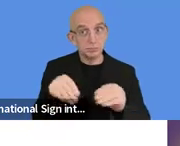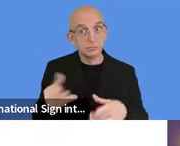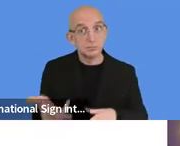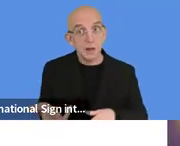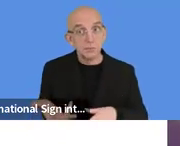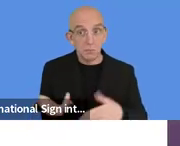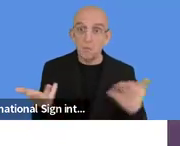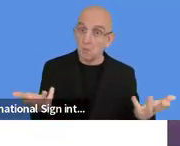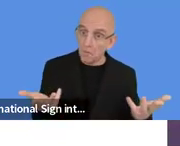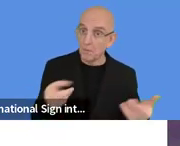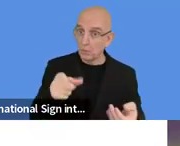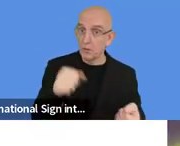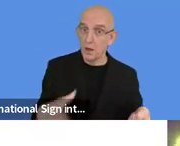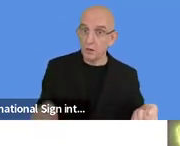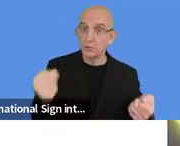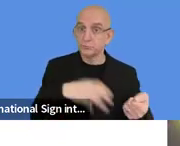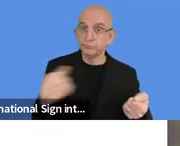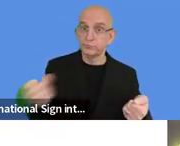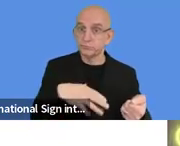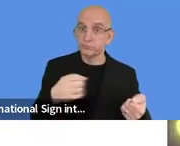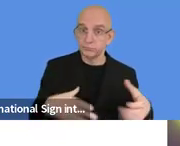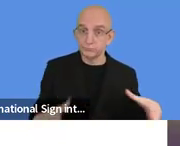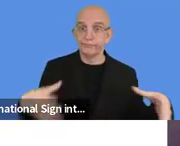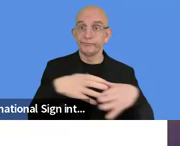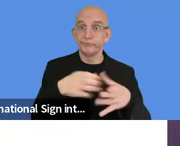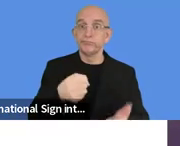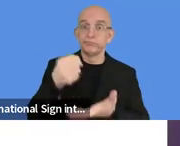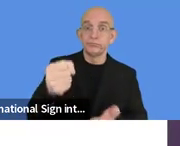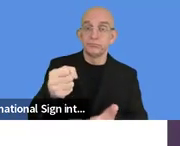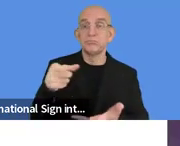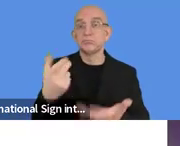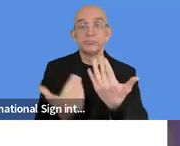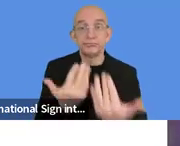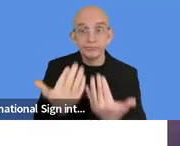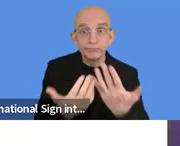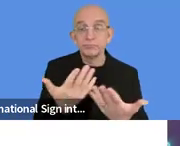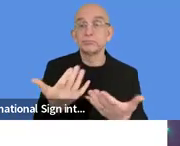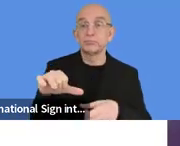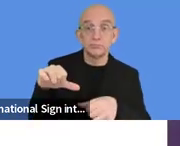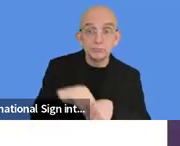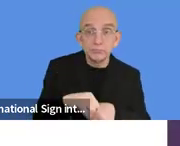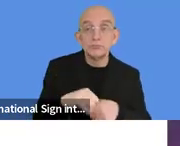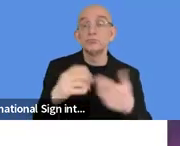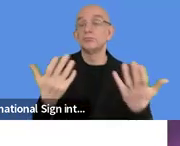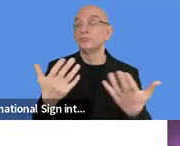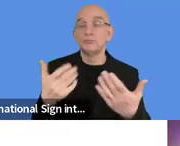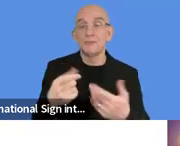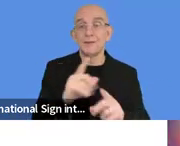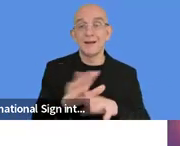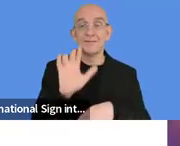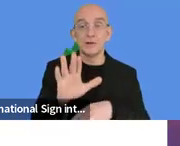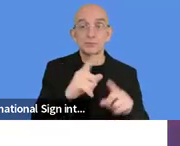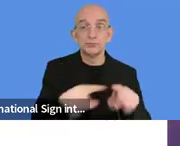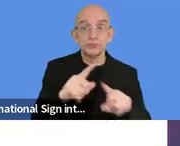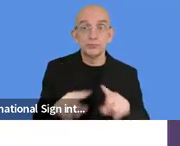it and sell it in as fuel, solid fuel for heating a home or for using in a wood stove. So these are sort of value propositions that you